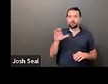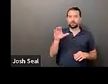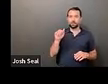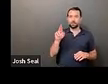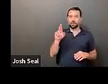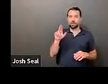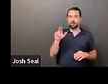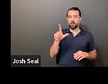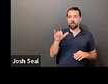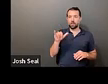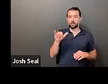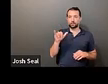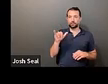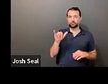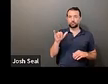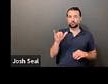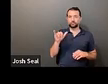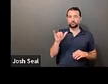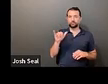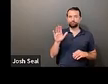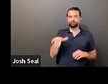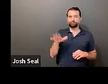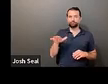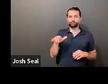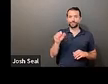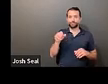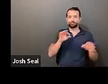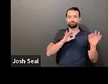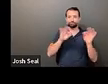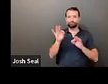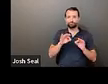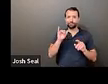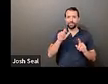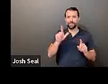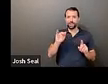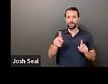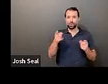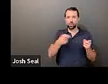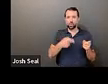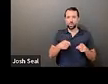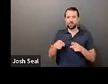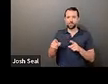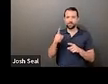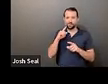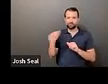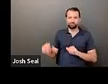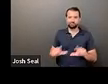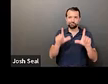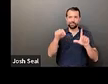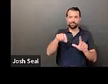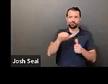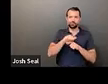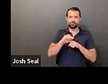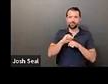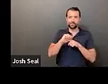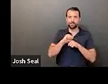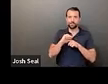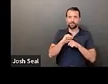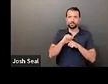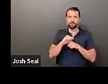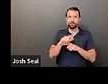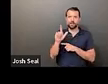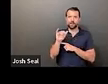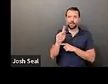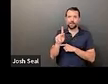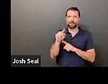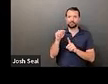about exactly where the link takes them in terms of, does it take them right to this training? It takes them to the form